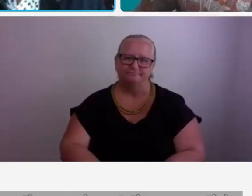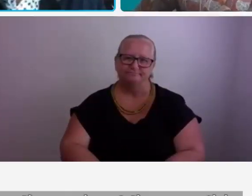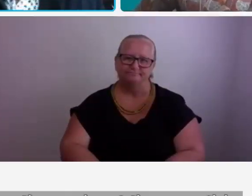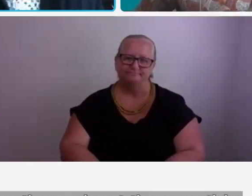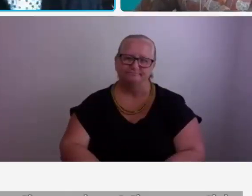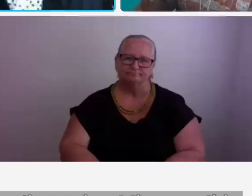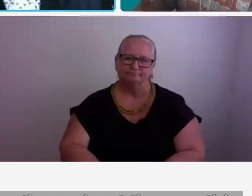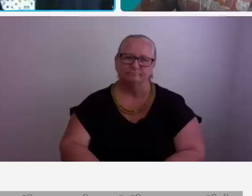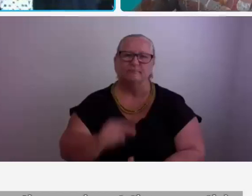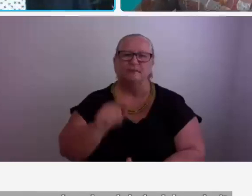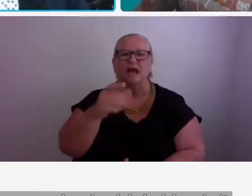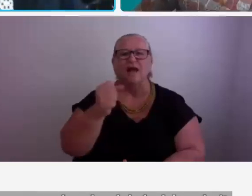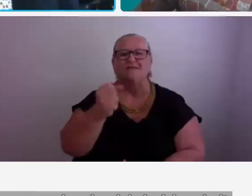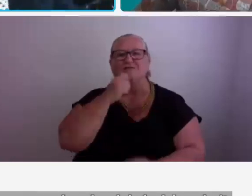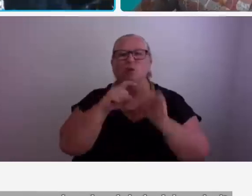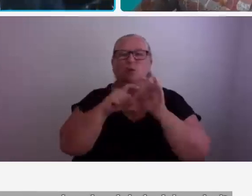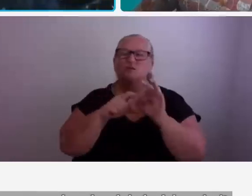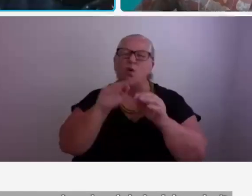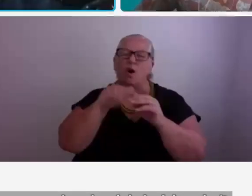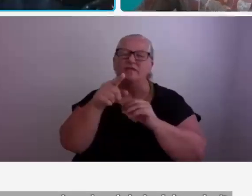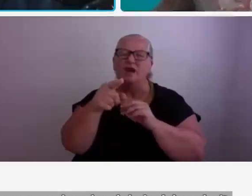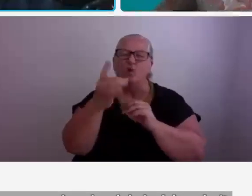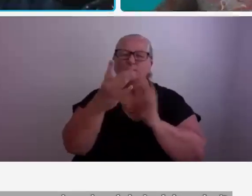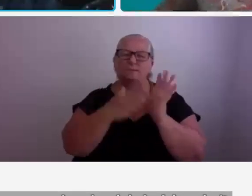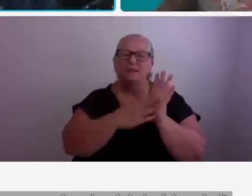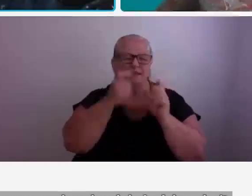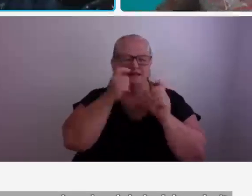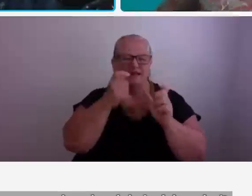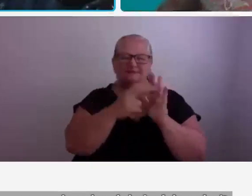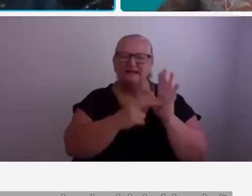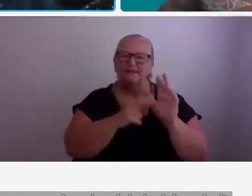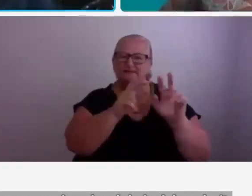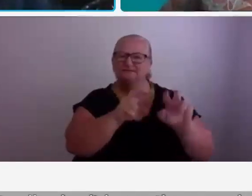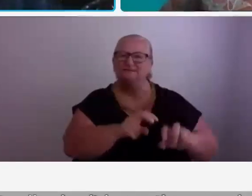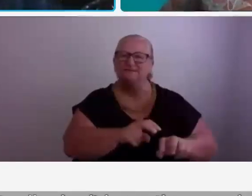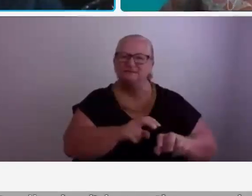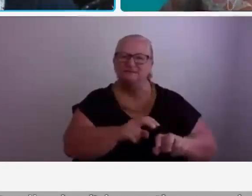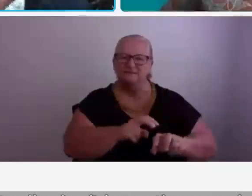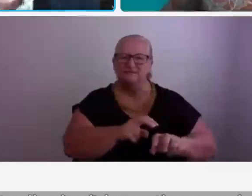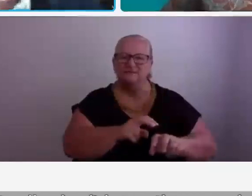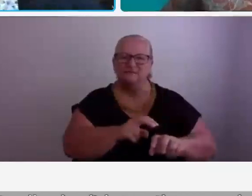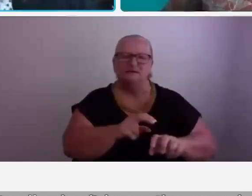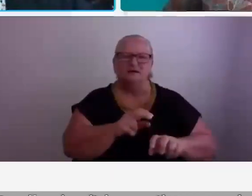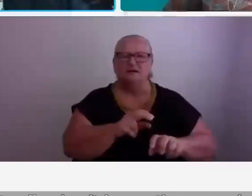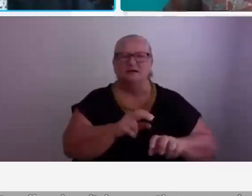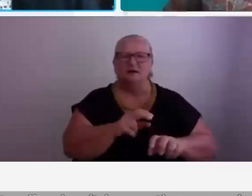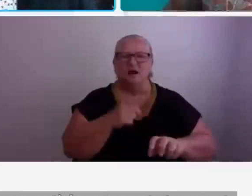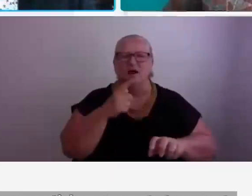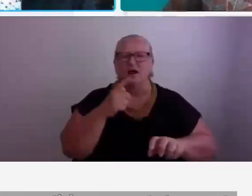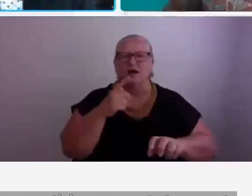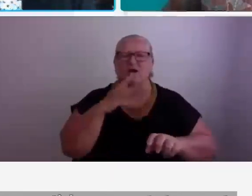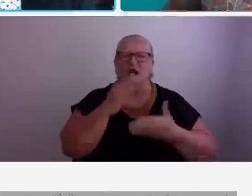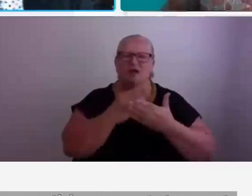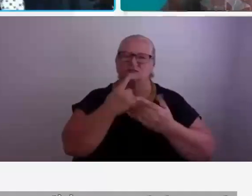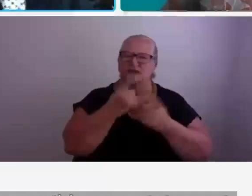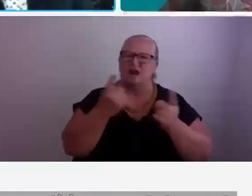Now, there was a couple of questions about the monthly care statement that people have asked, which I hadn't put to the panel because we actually don't have the people with